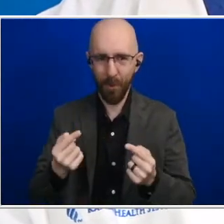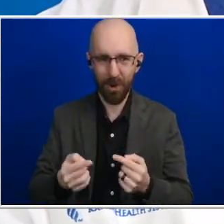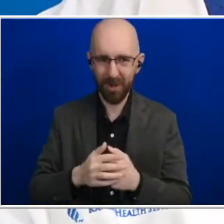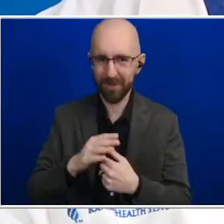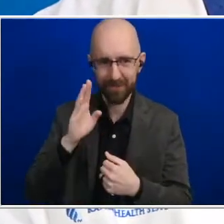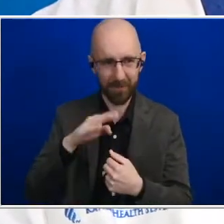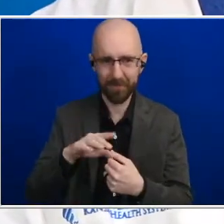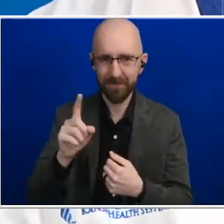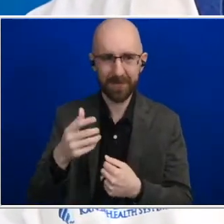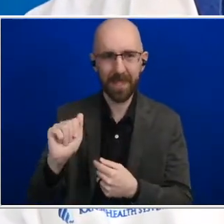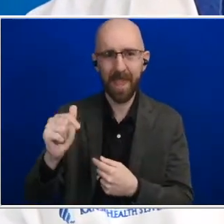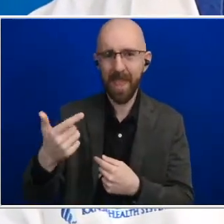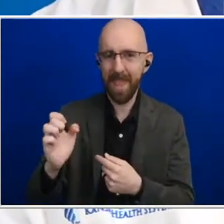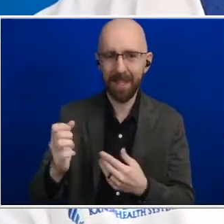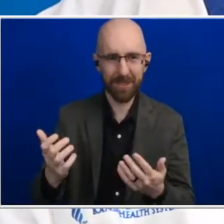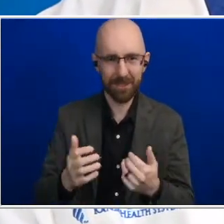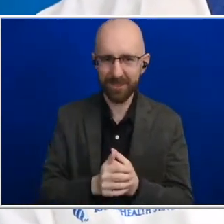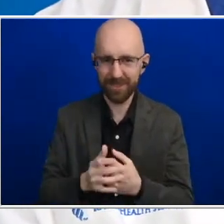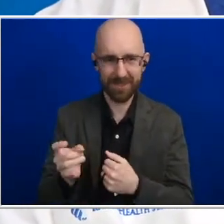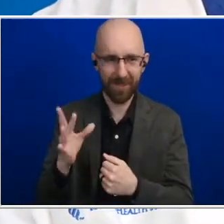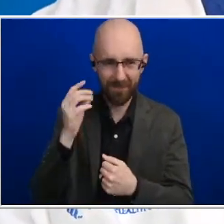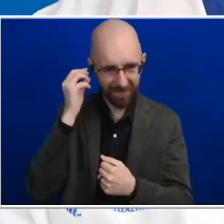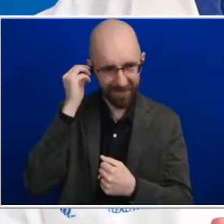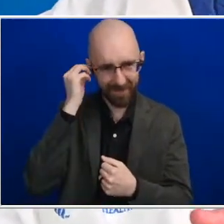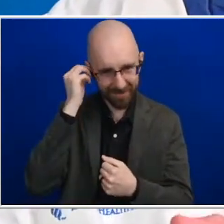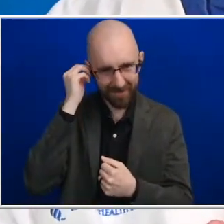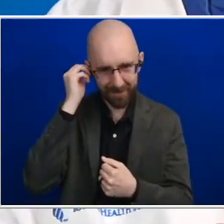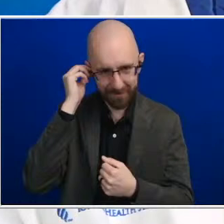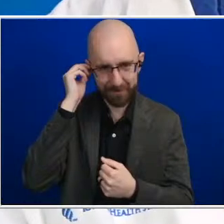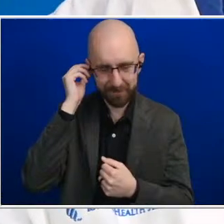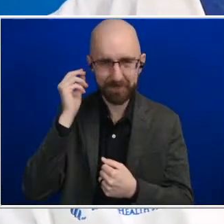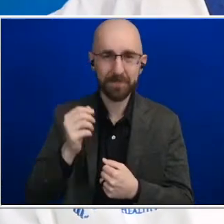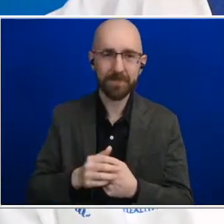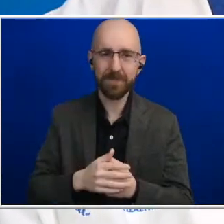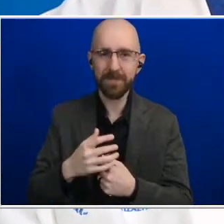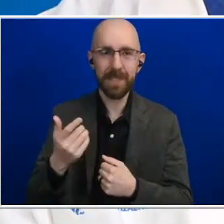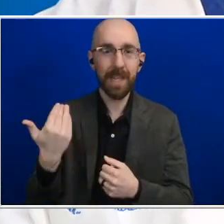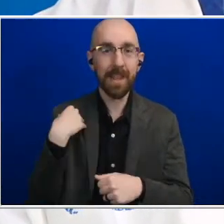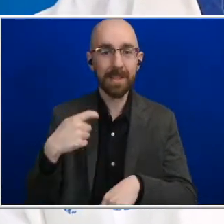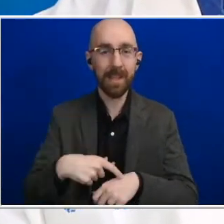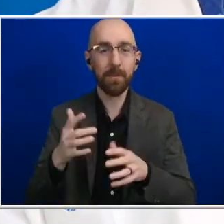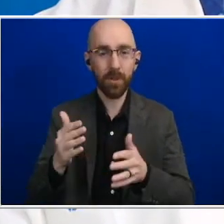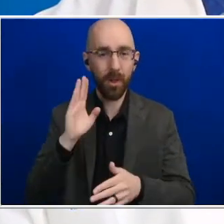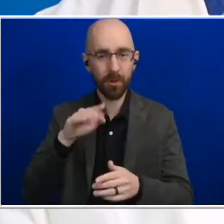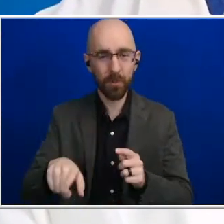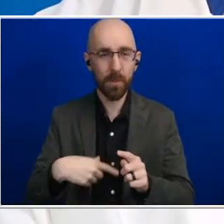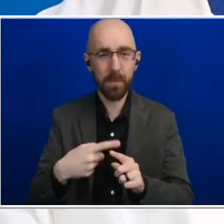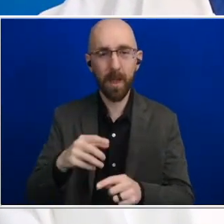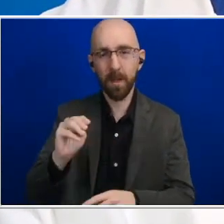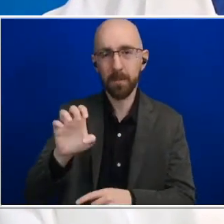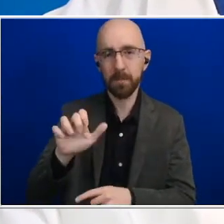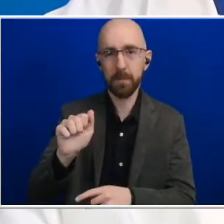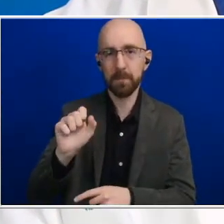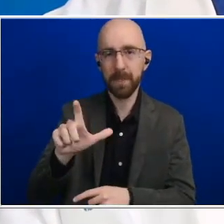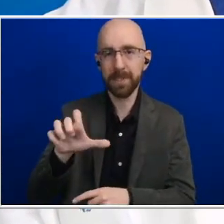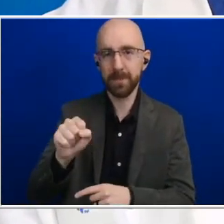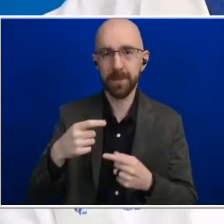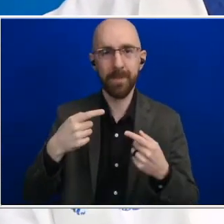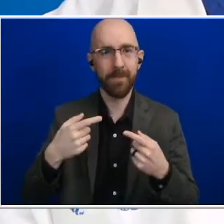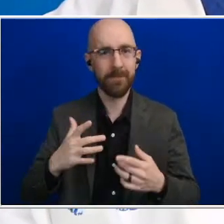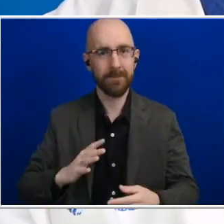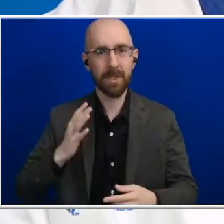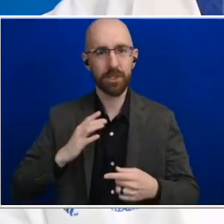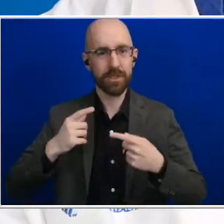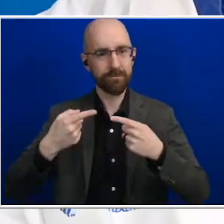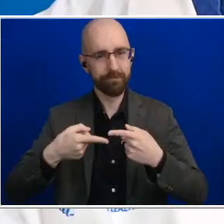thing, that's all. All right. I do what I can. Last time we spoke, we knew about 1 case in measles. Now it's officially an outbreak. KDHE reports